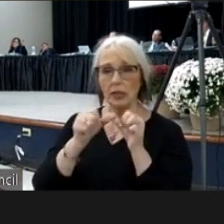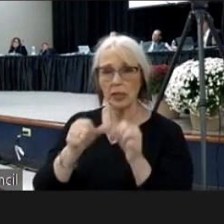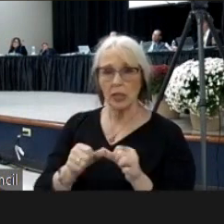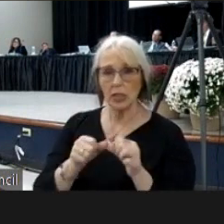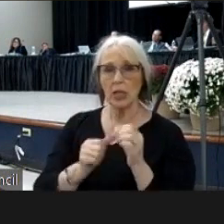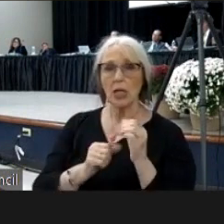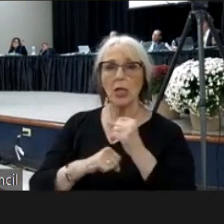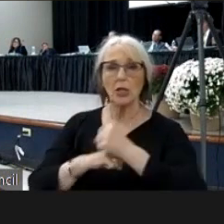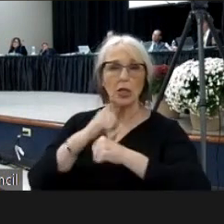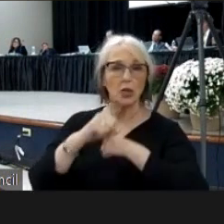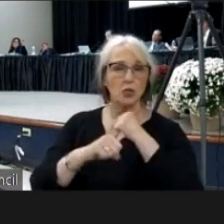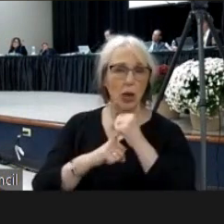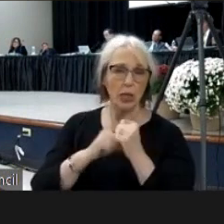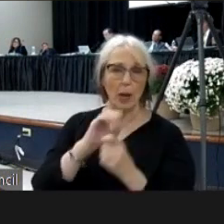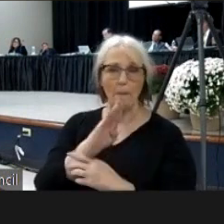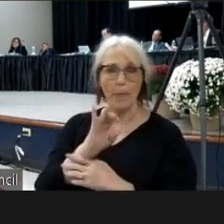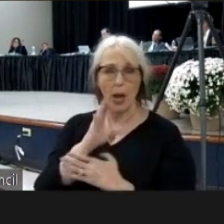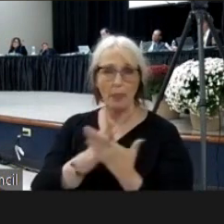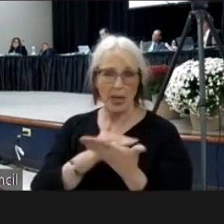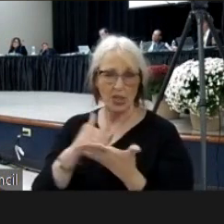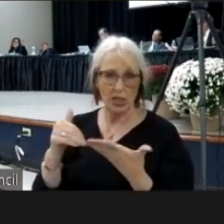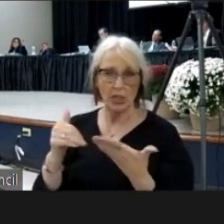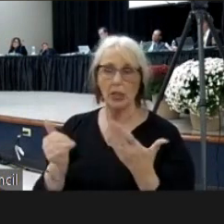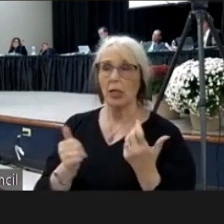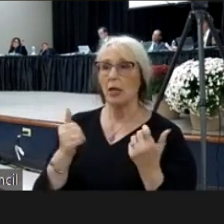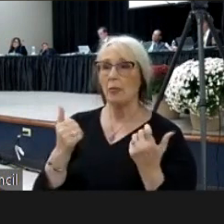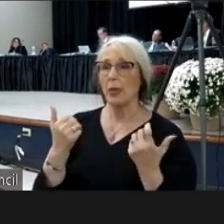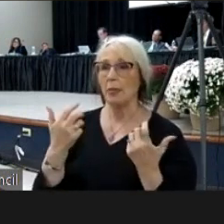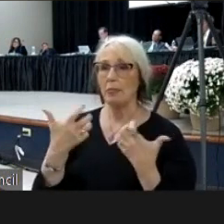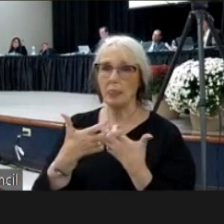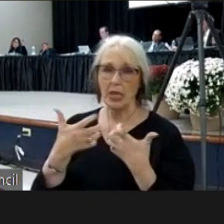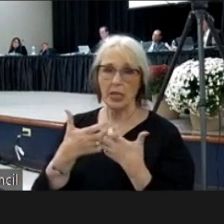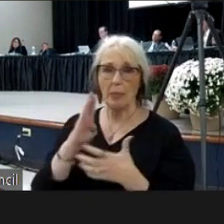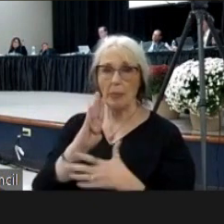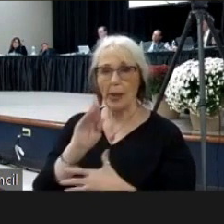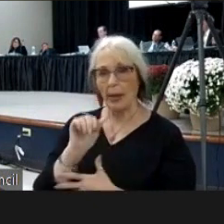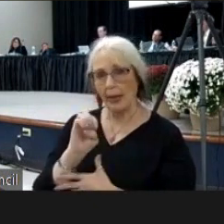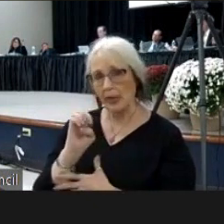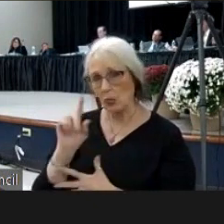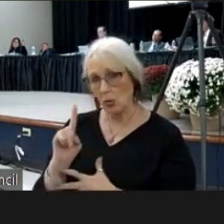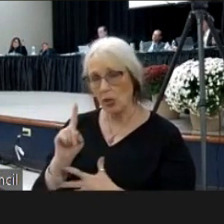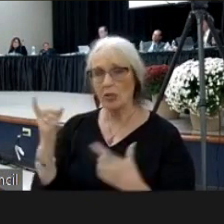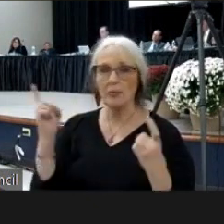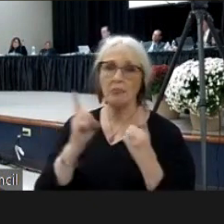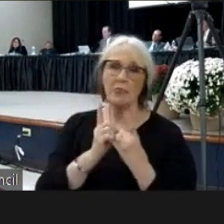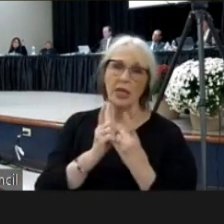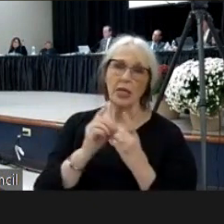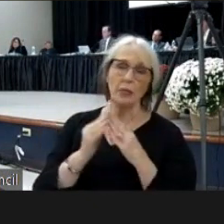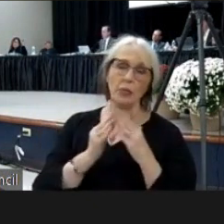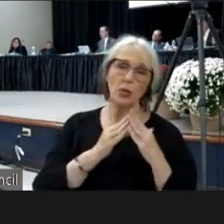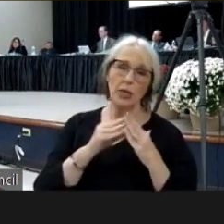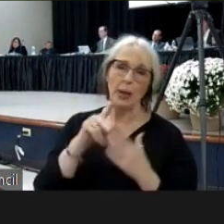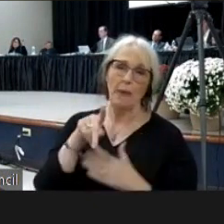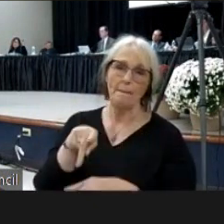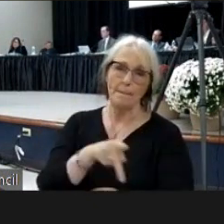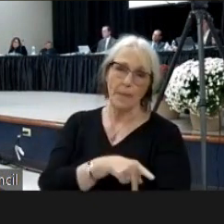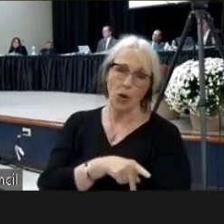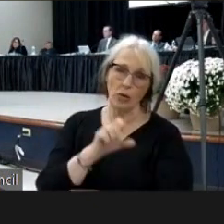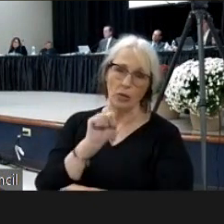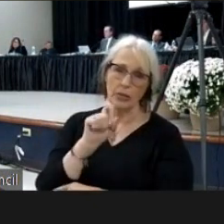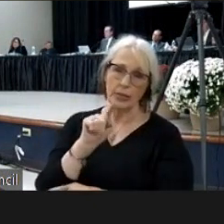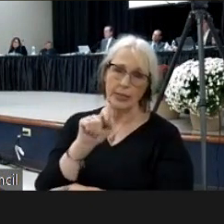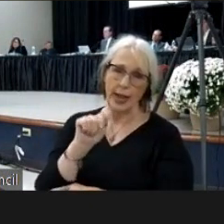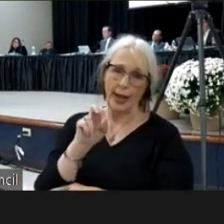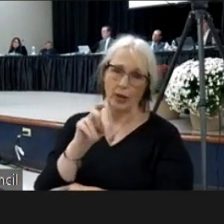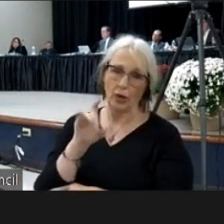at least compatible with a phase 1 development to meet our community park standards. So that's a total of